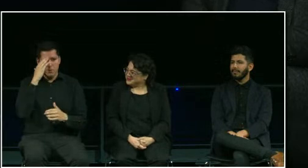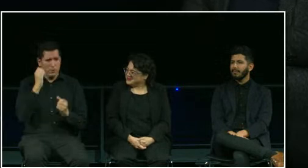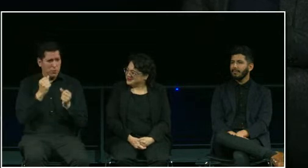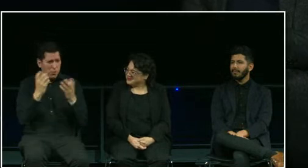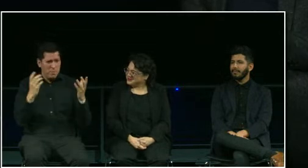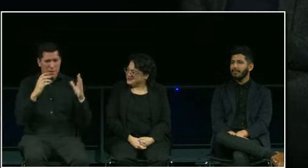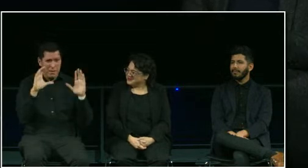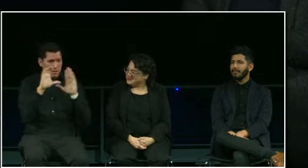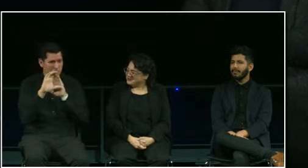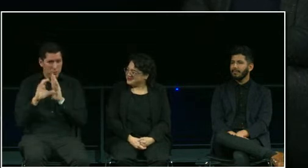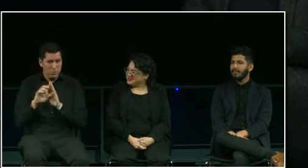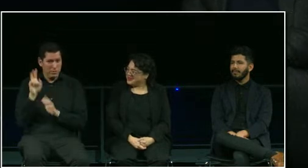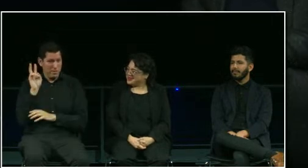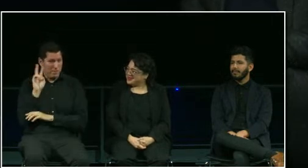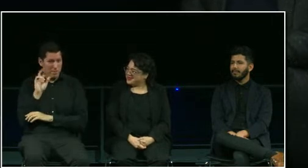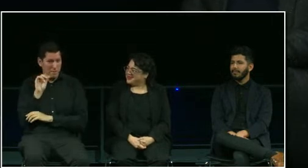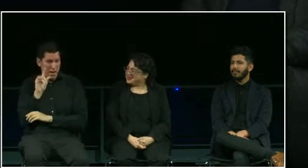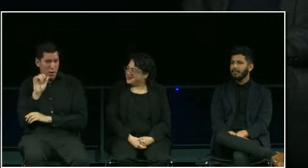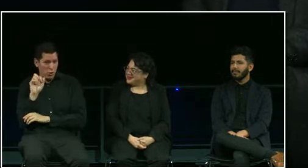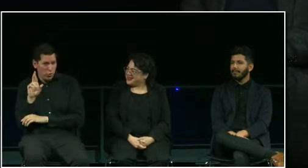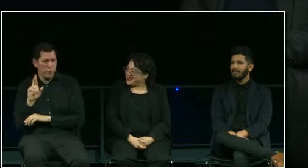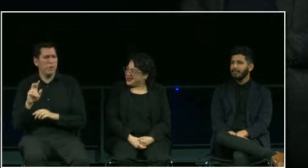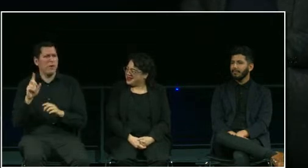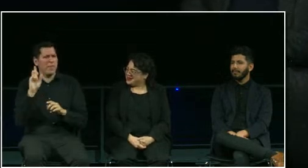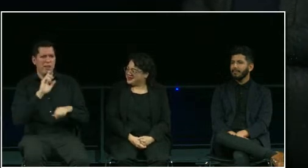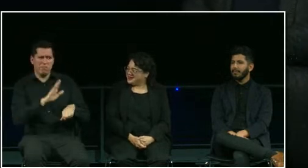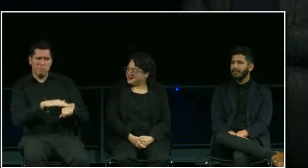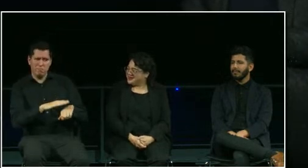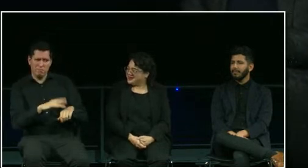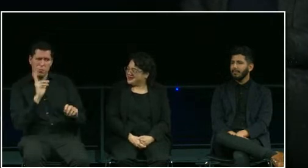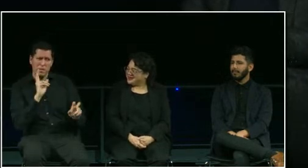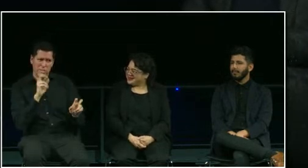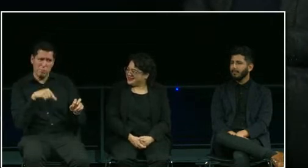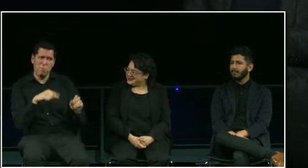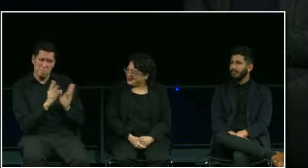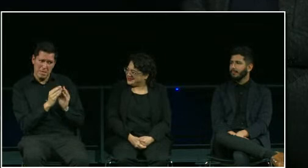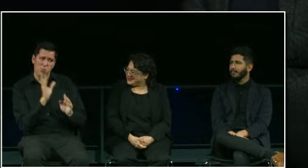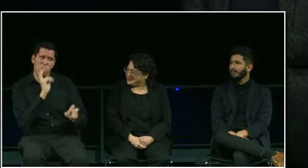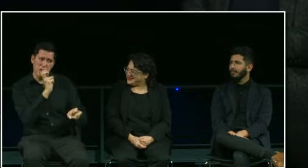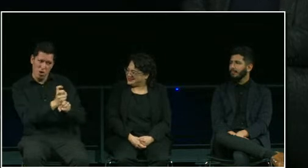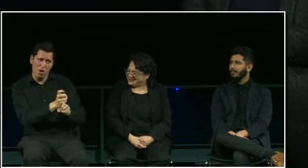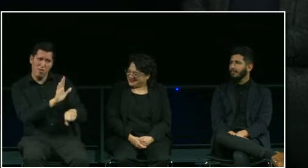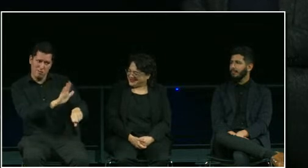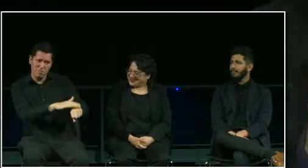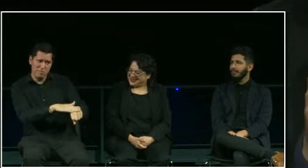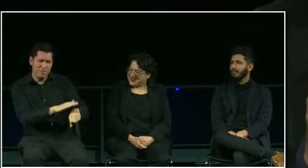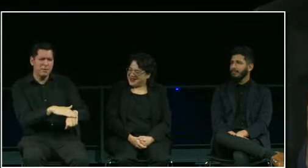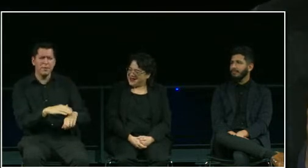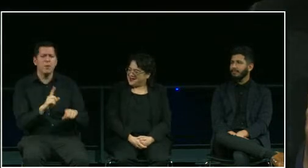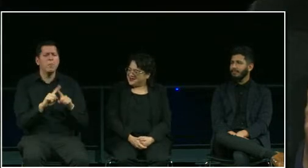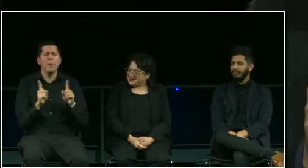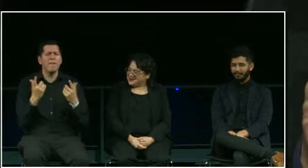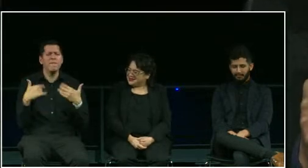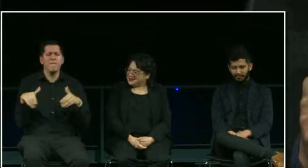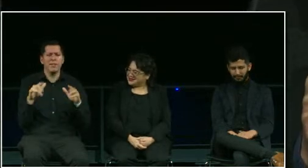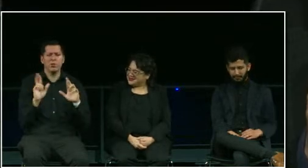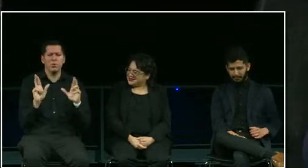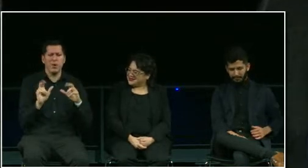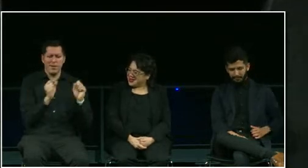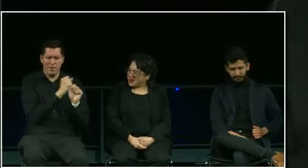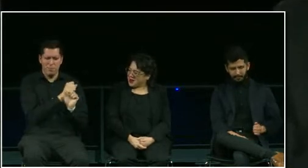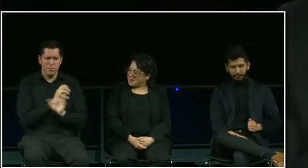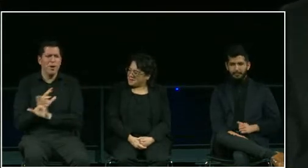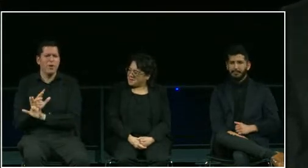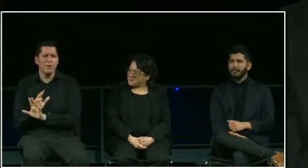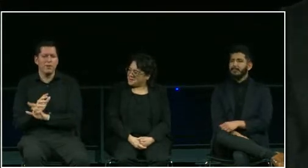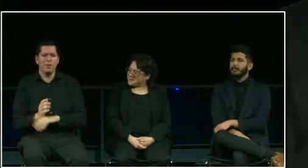Imageworks in Vancouver, and they had lots of "this movie's going to be hard" meetings, and they were kind of prepared for it. One of